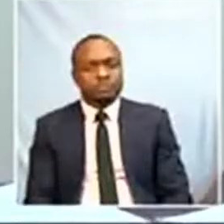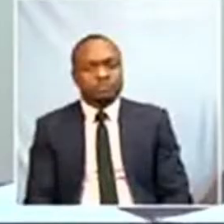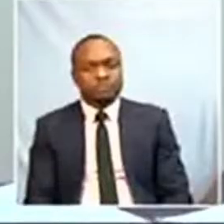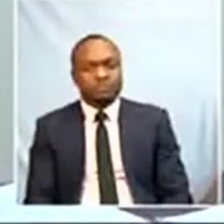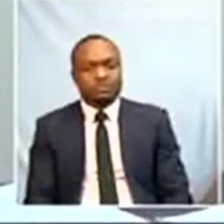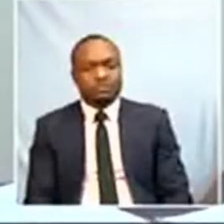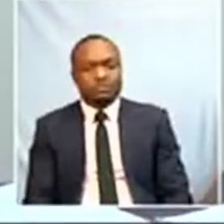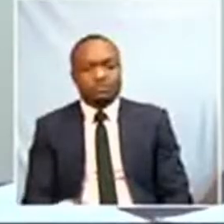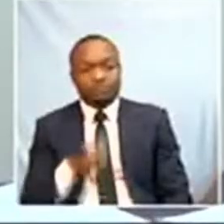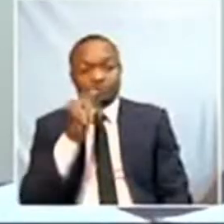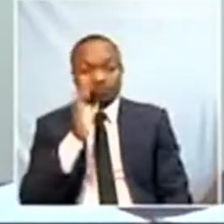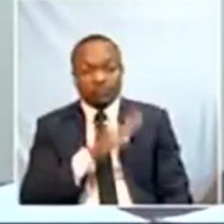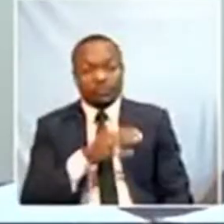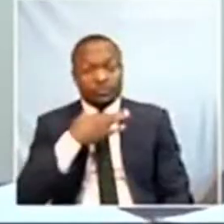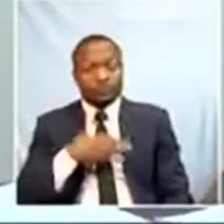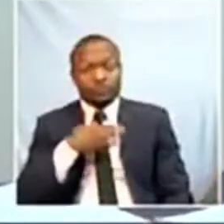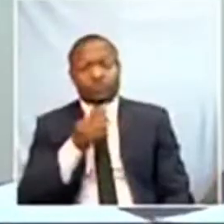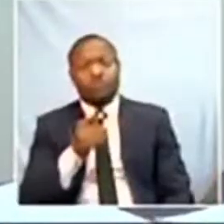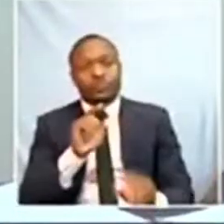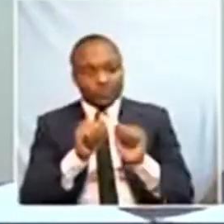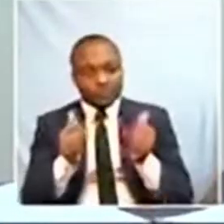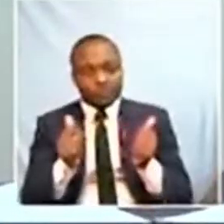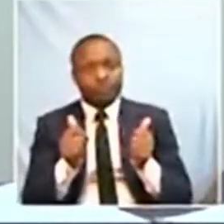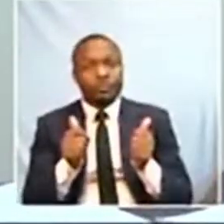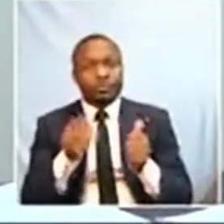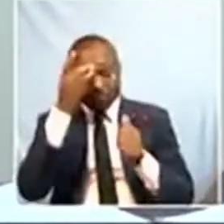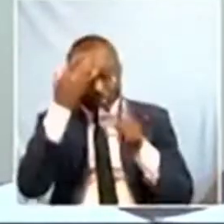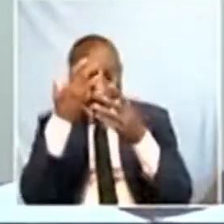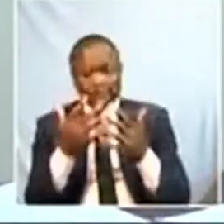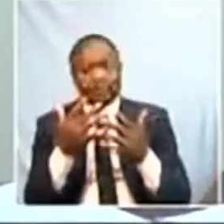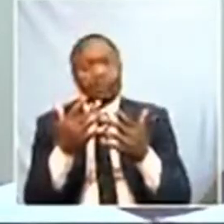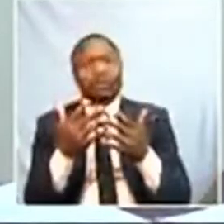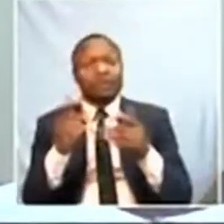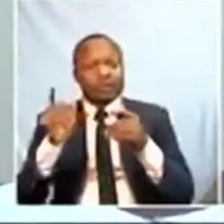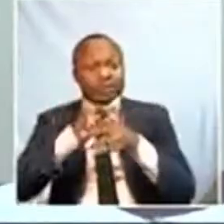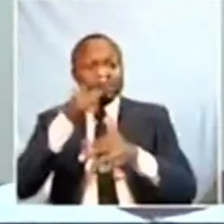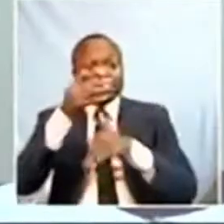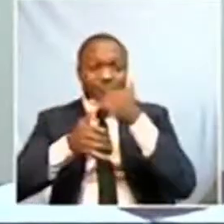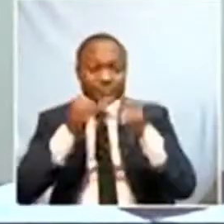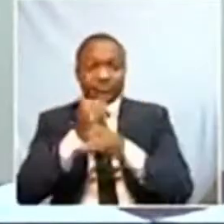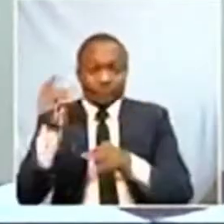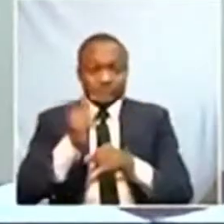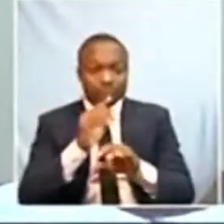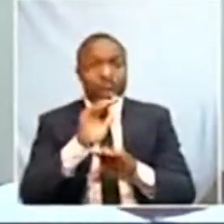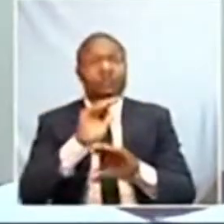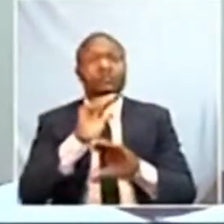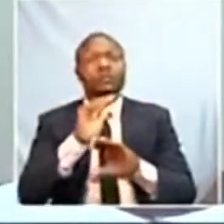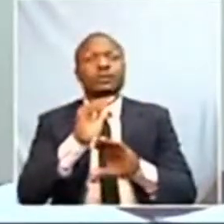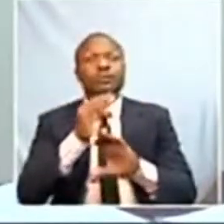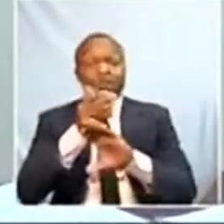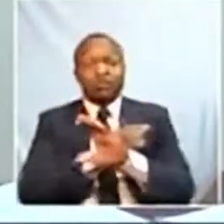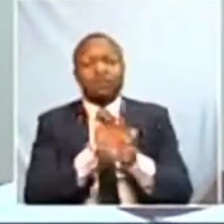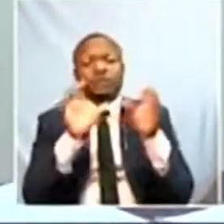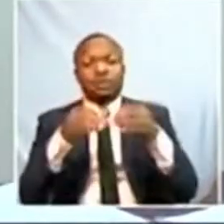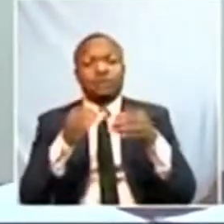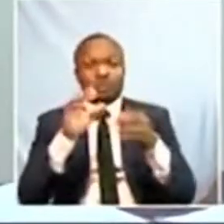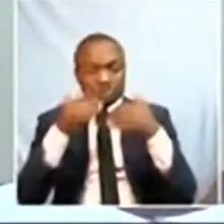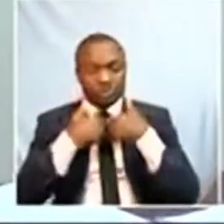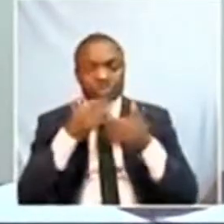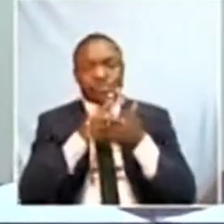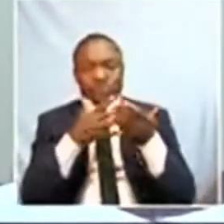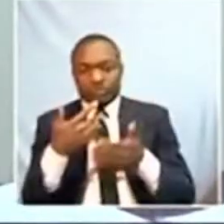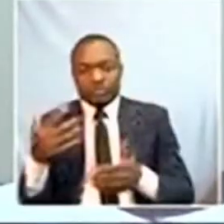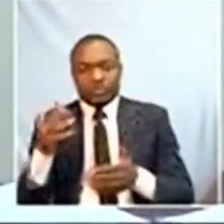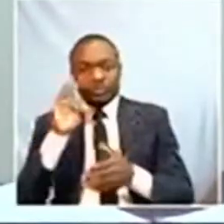With that said, we wish you well, and it's our expectation that next year you appear before our committee, you have something that